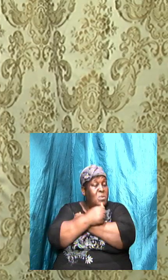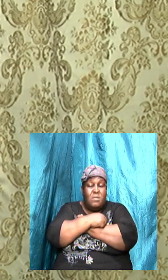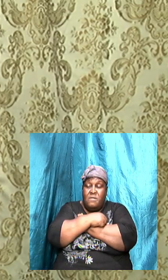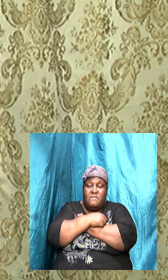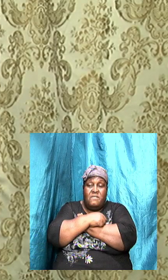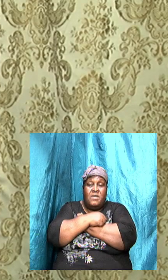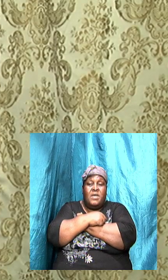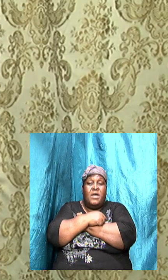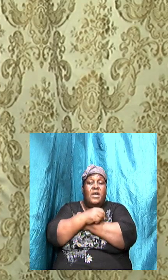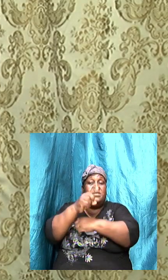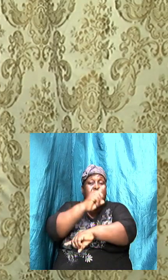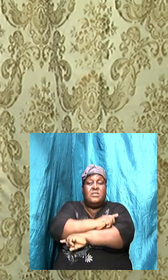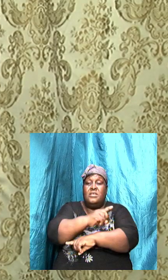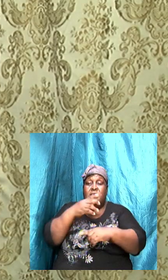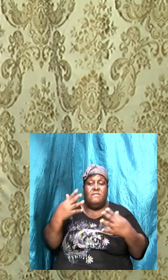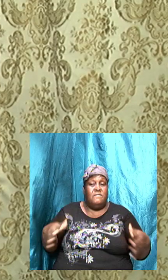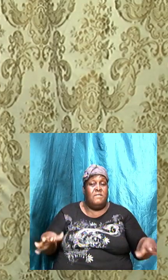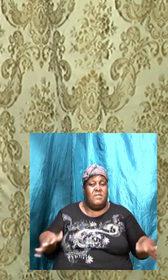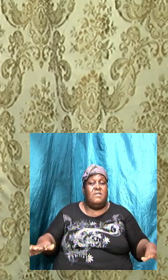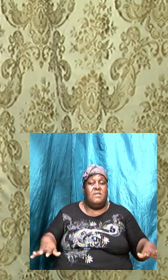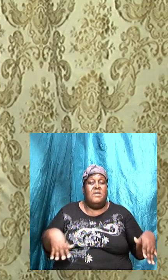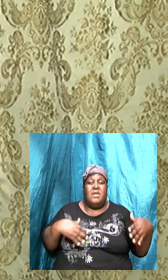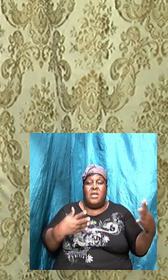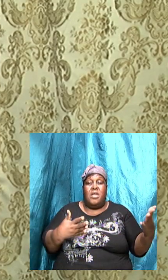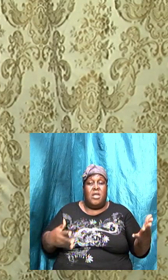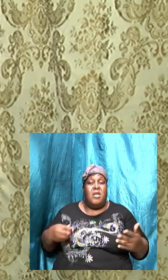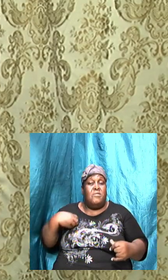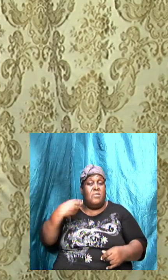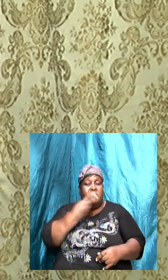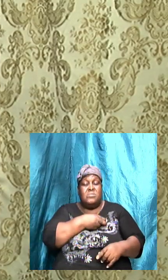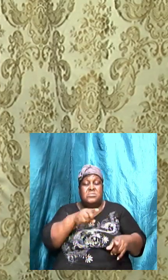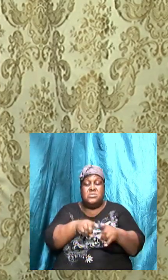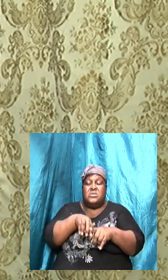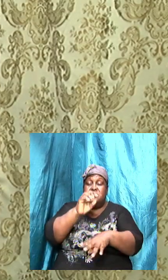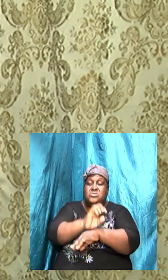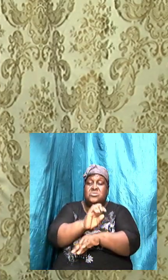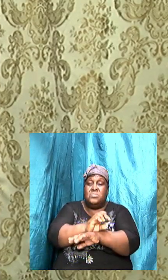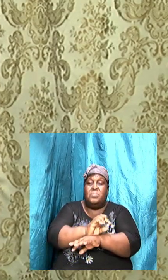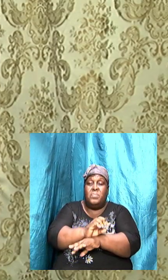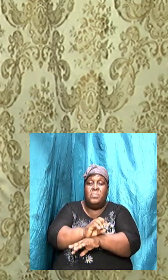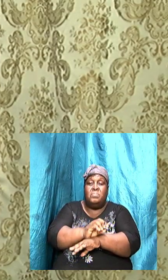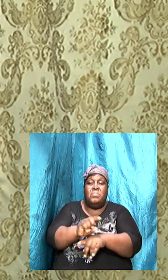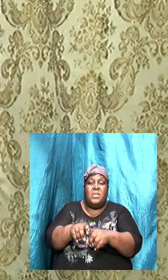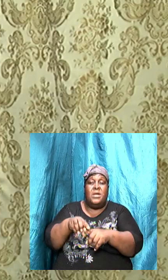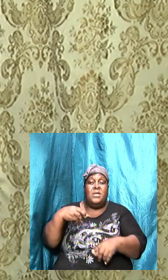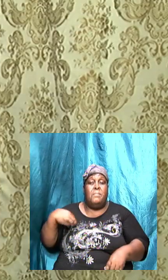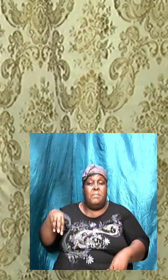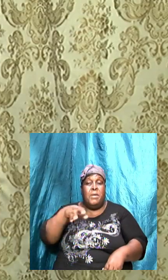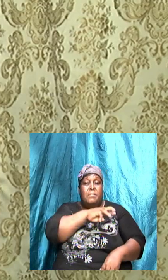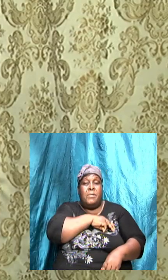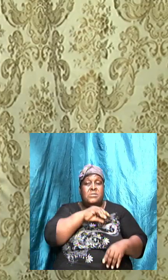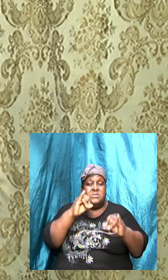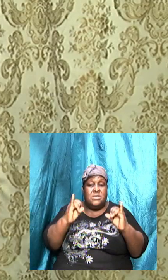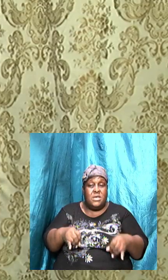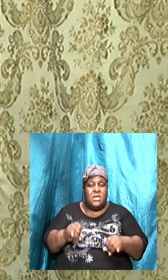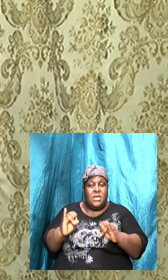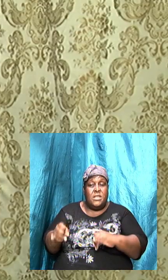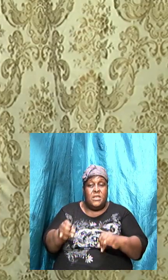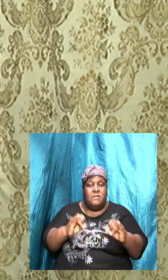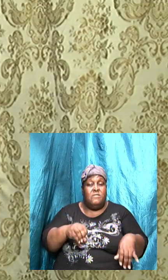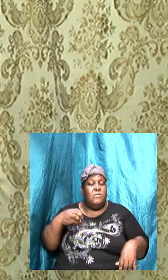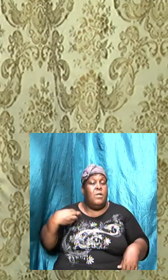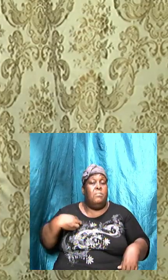day, it will carry us as a church and as members, individual members in